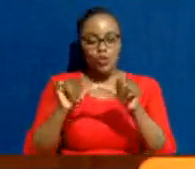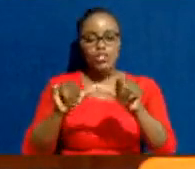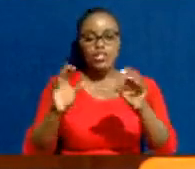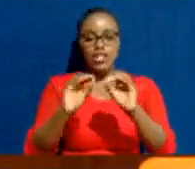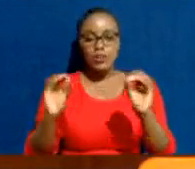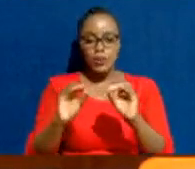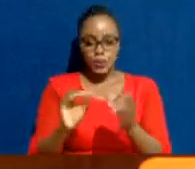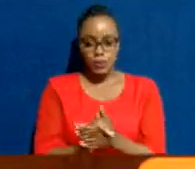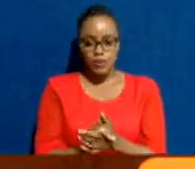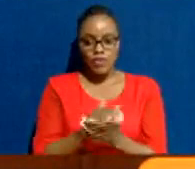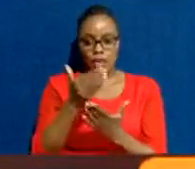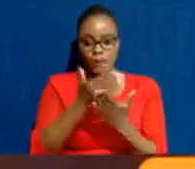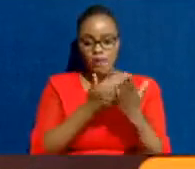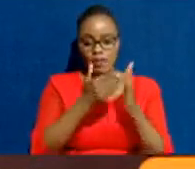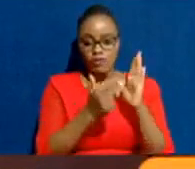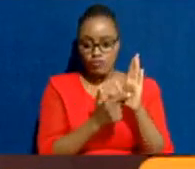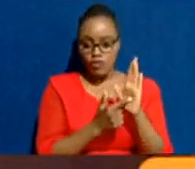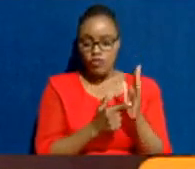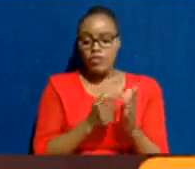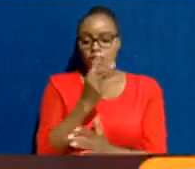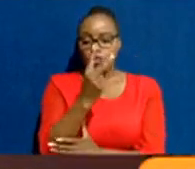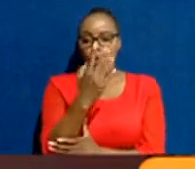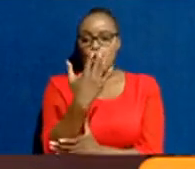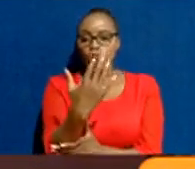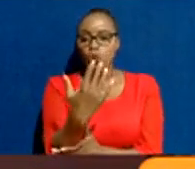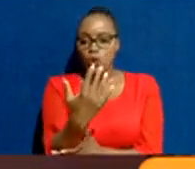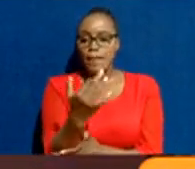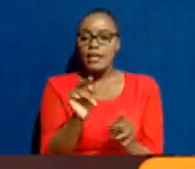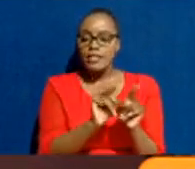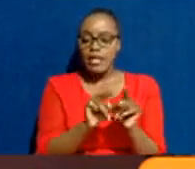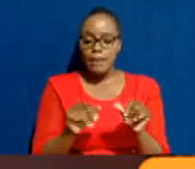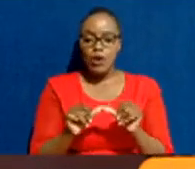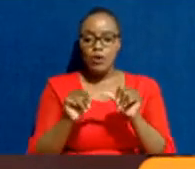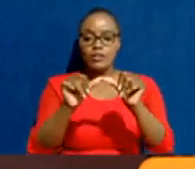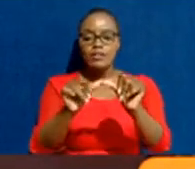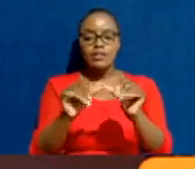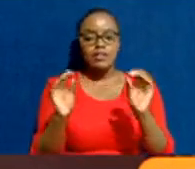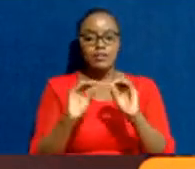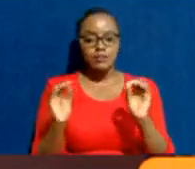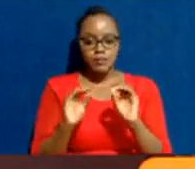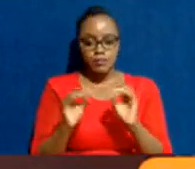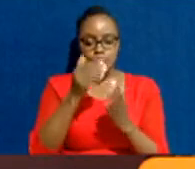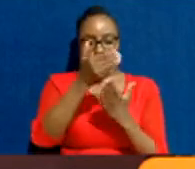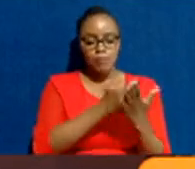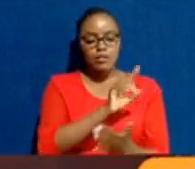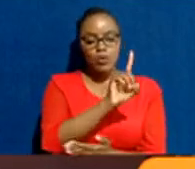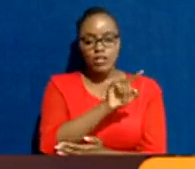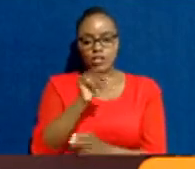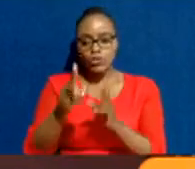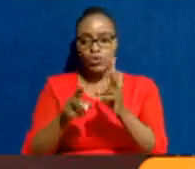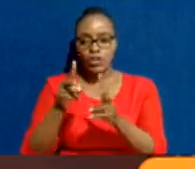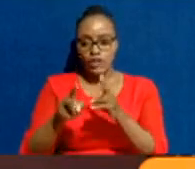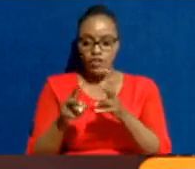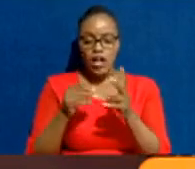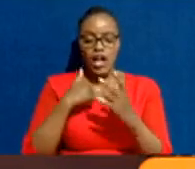The pagination of the two documents is also inconsistent. Page 1 to 22 bear